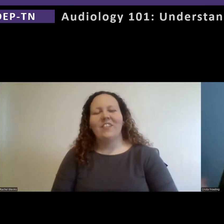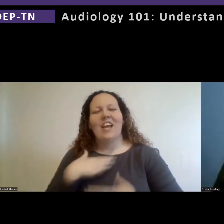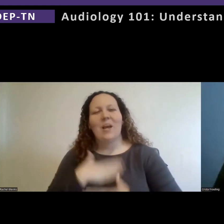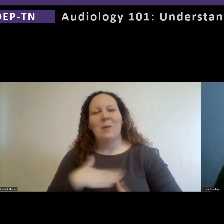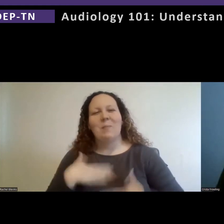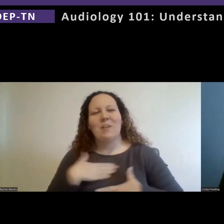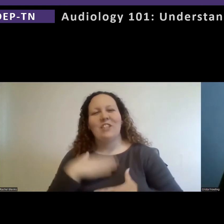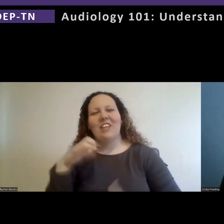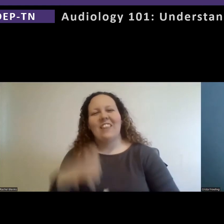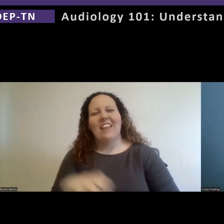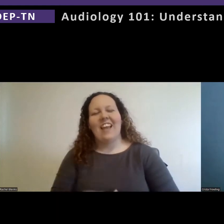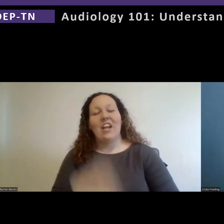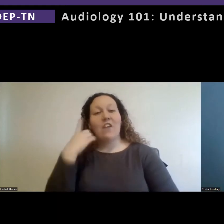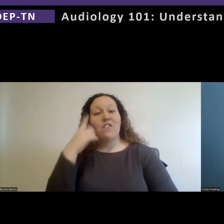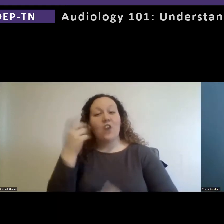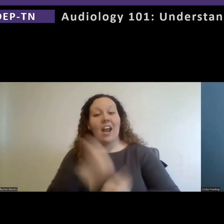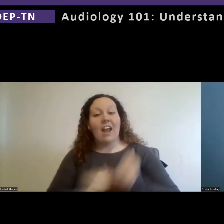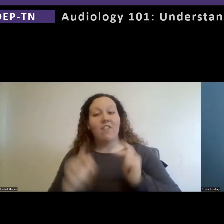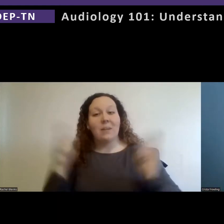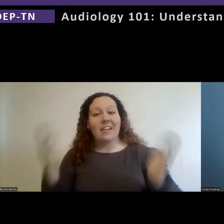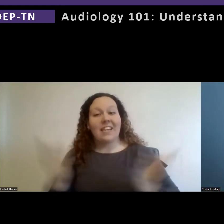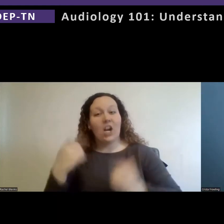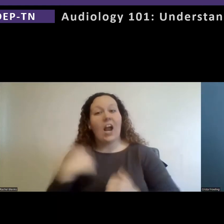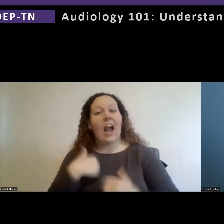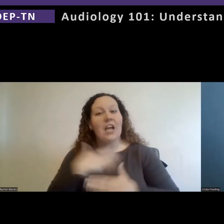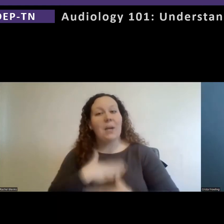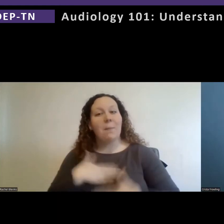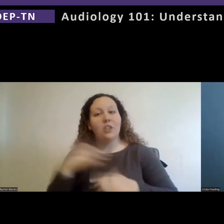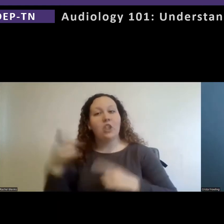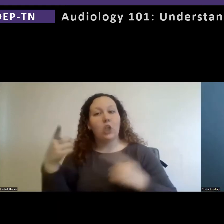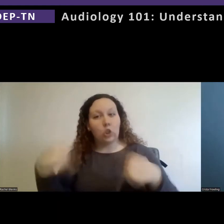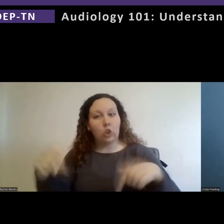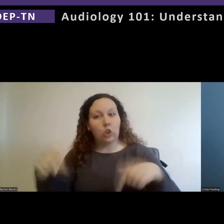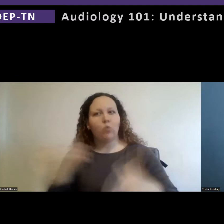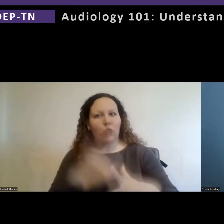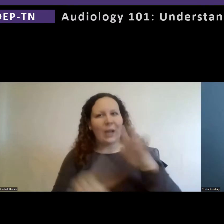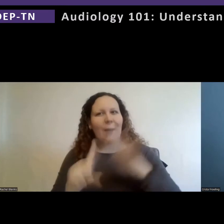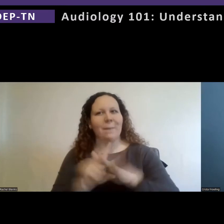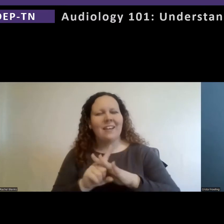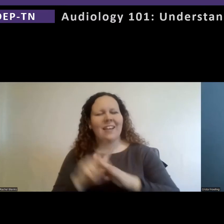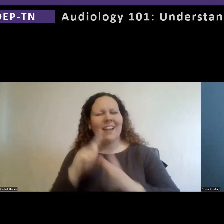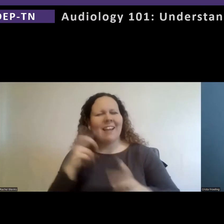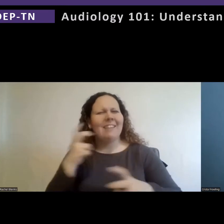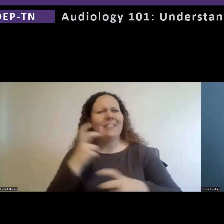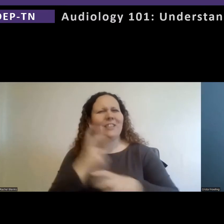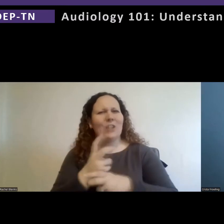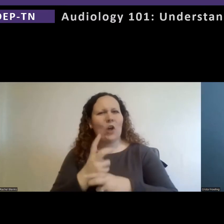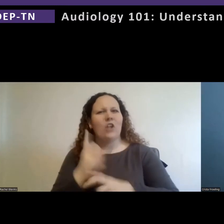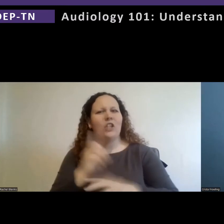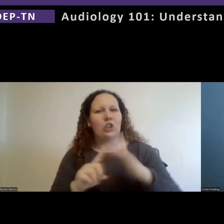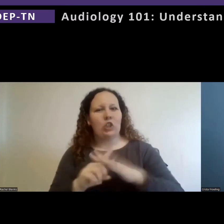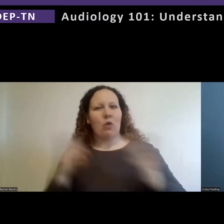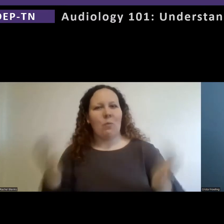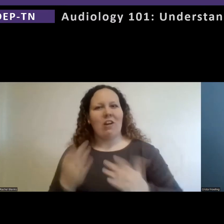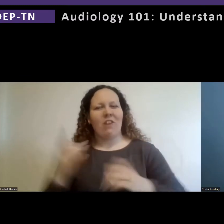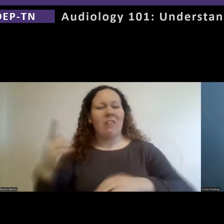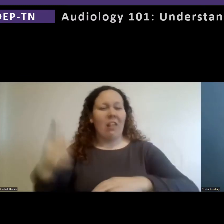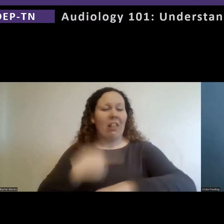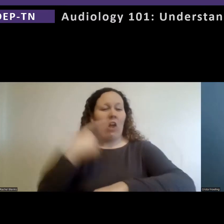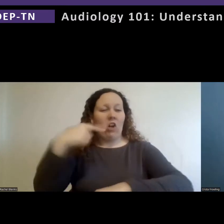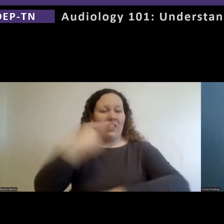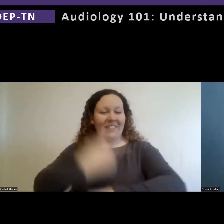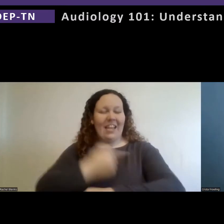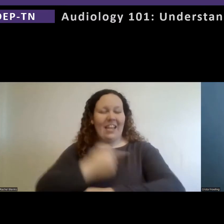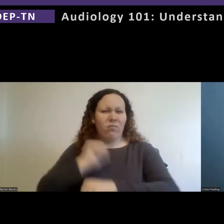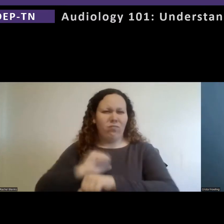For everybody's here, I also appreciate you coming because it's hard to do this after a long day of work and then to come and sit down